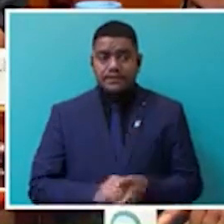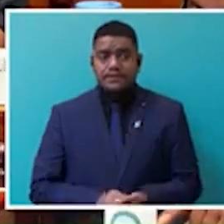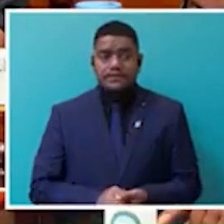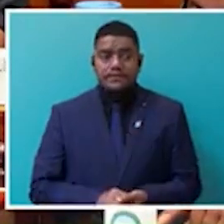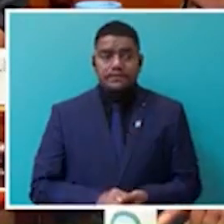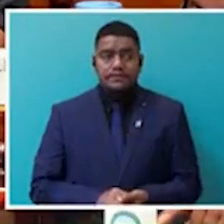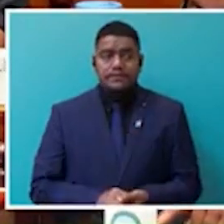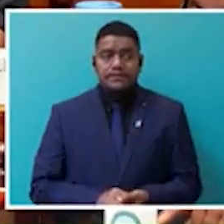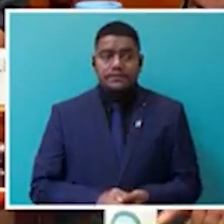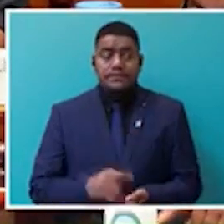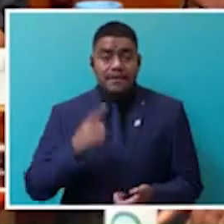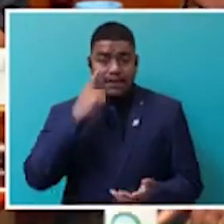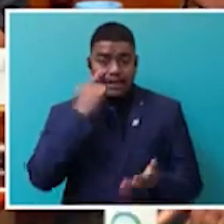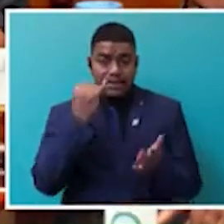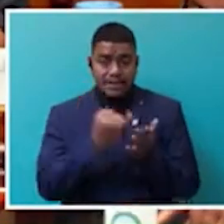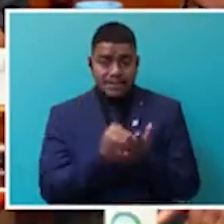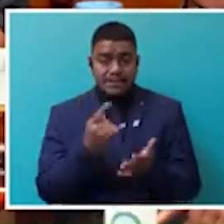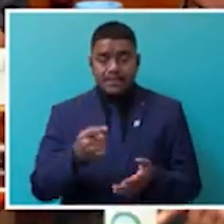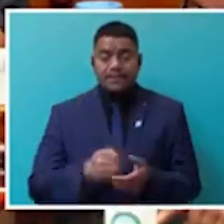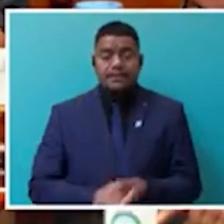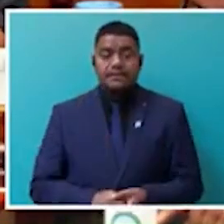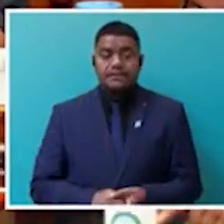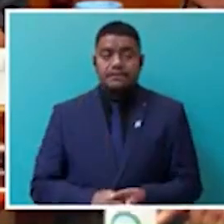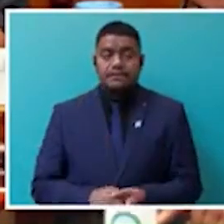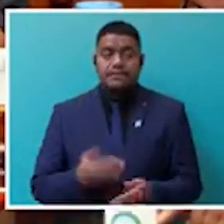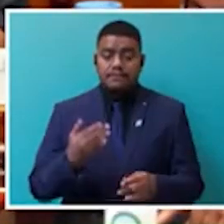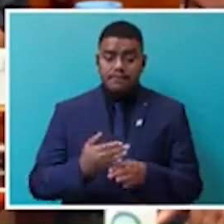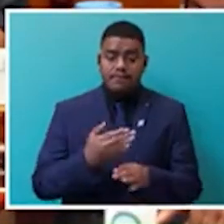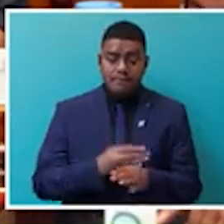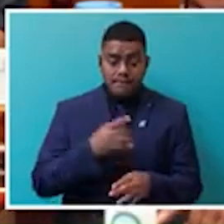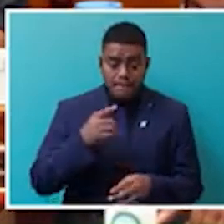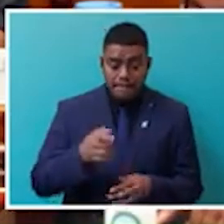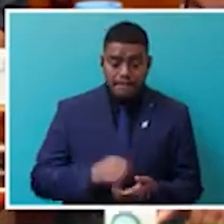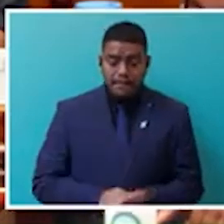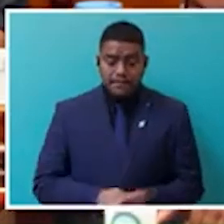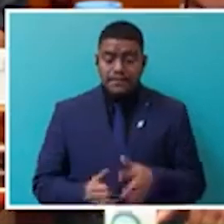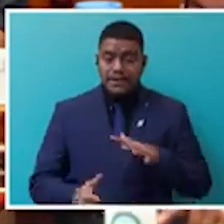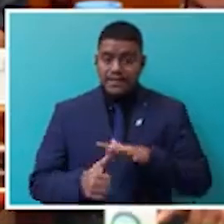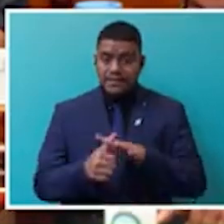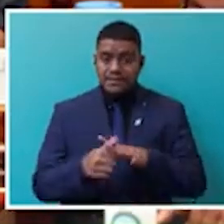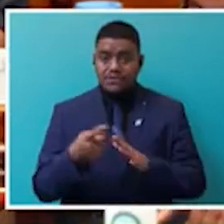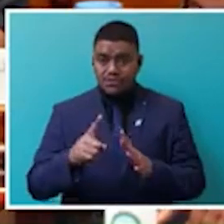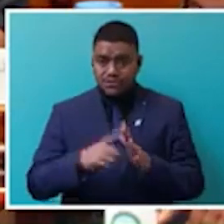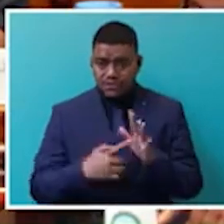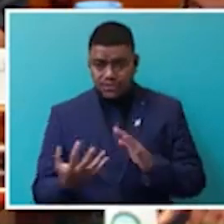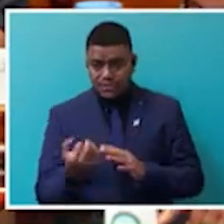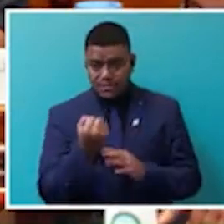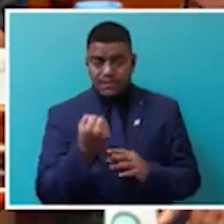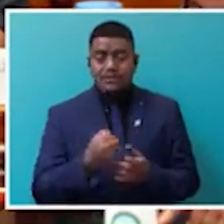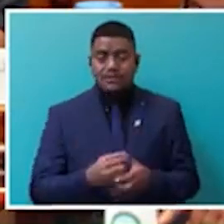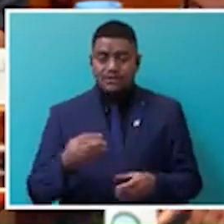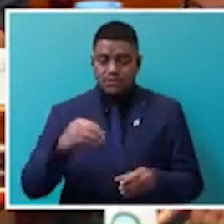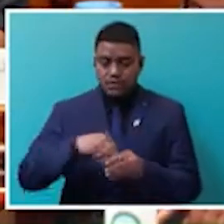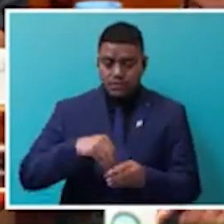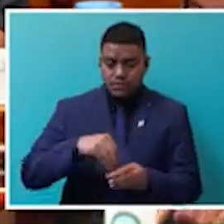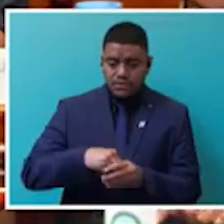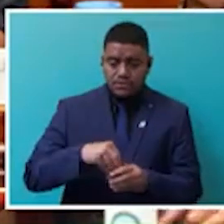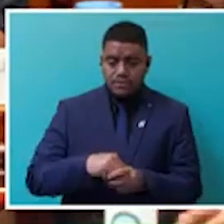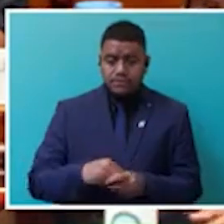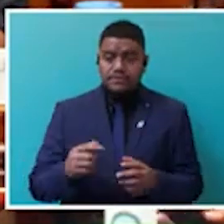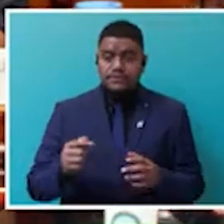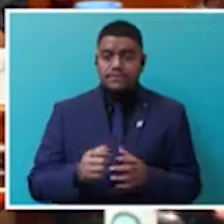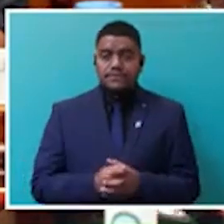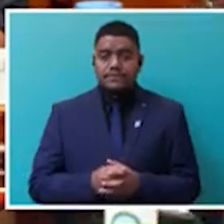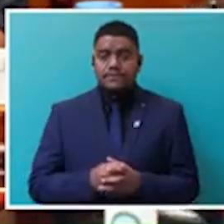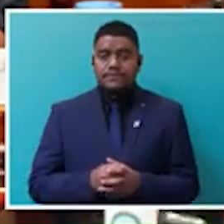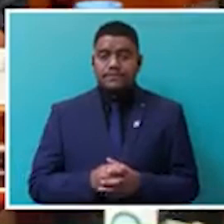legal identity modernization. The fourth is the access to justice and legal inclusion, law enforcement